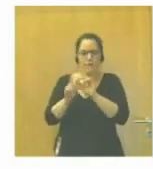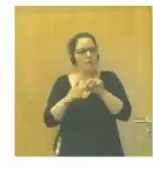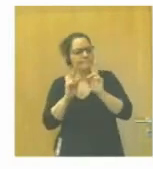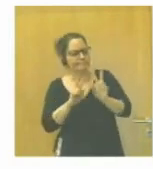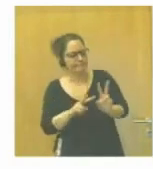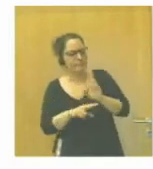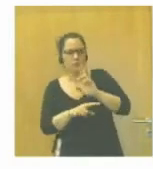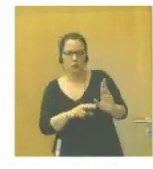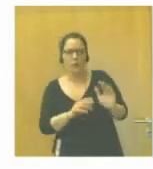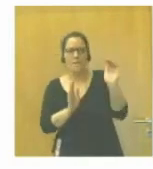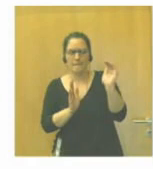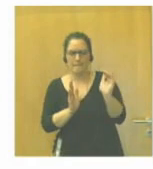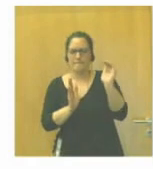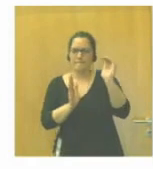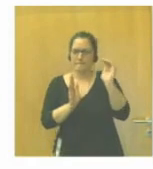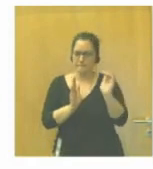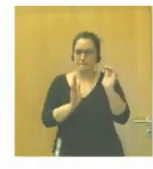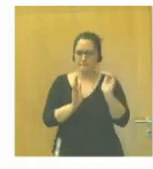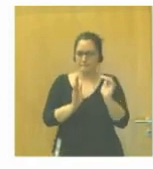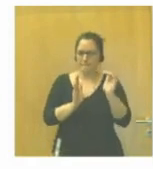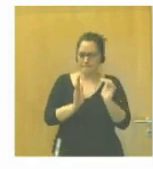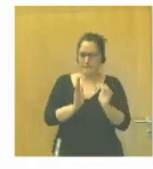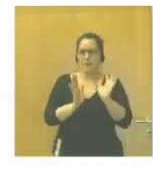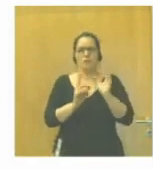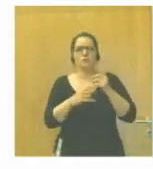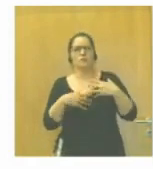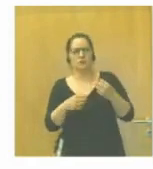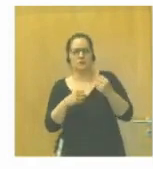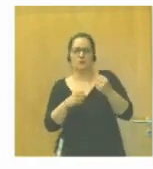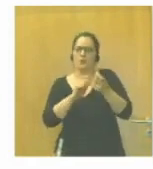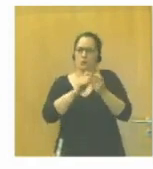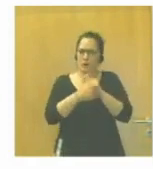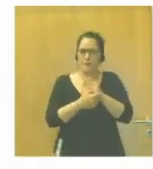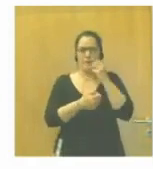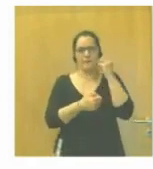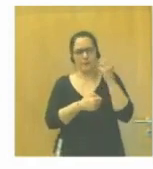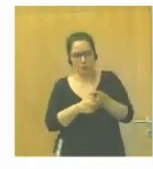hospitalizations, increases in quality and continuity of care, follow-up appointments,